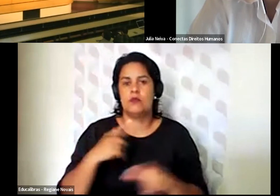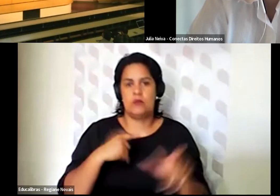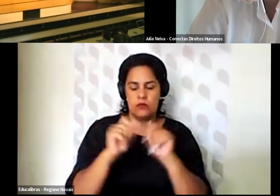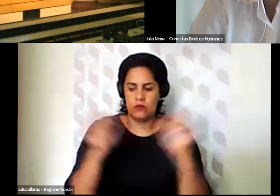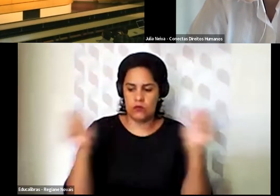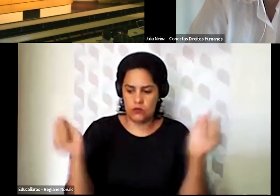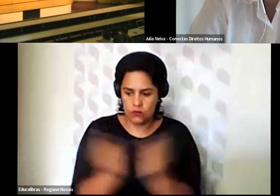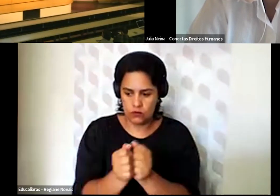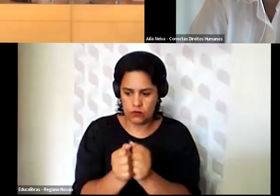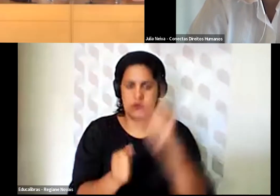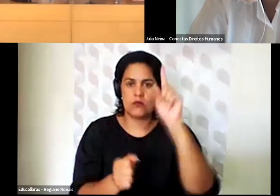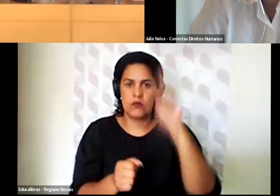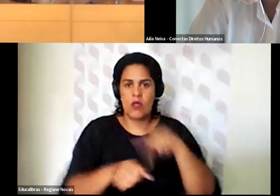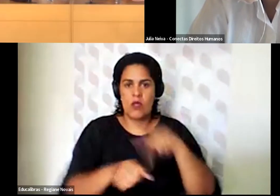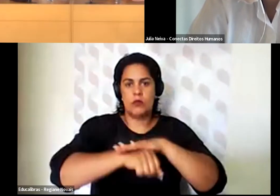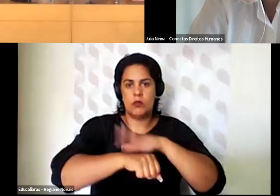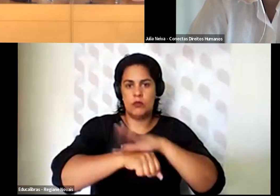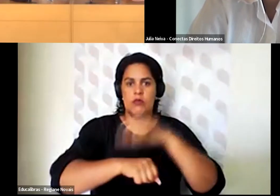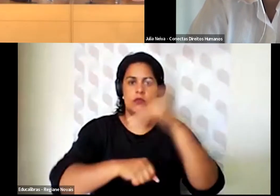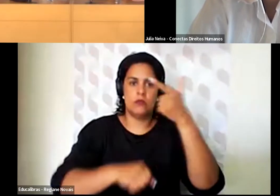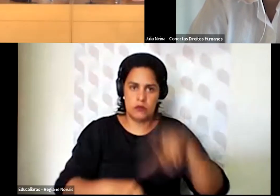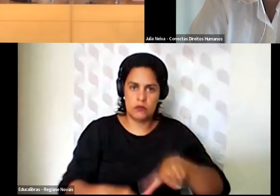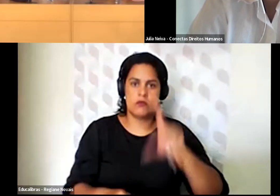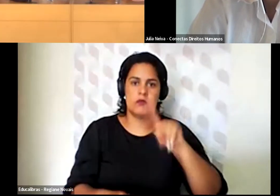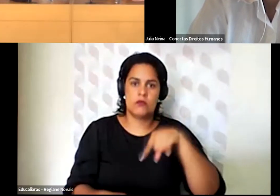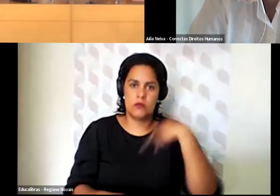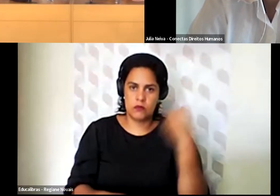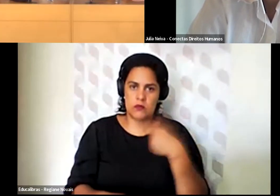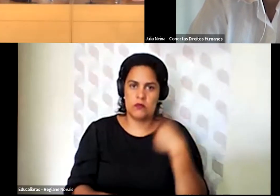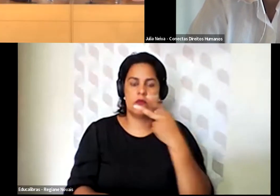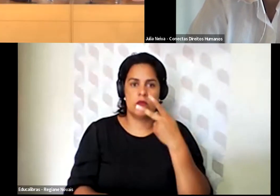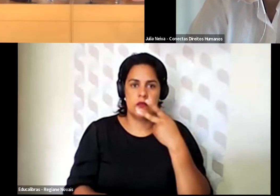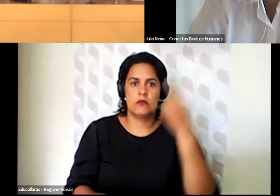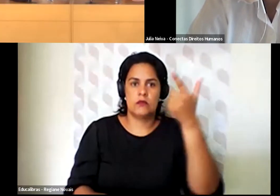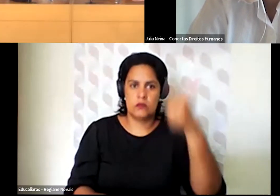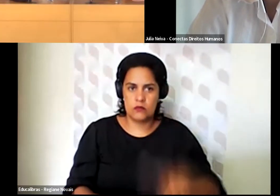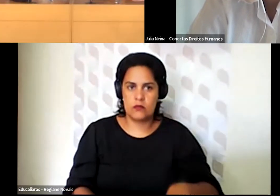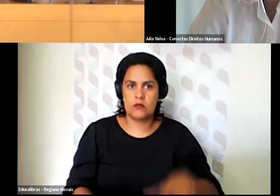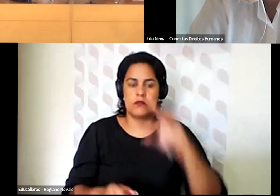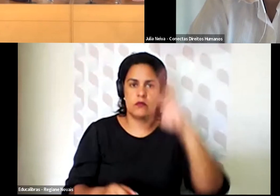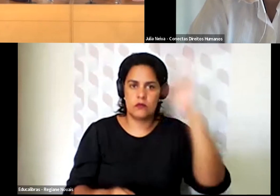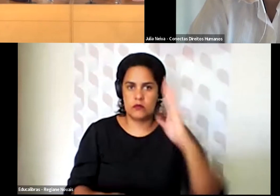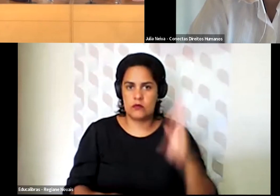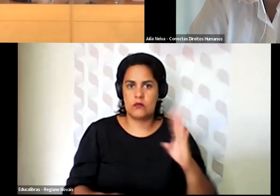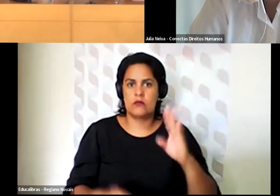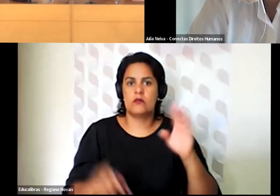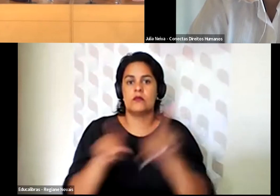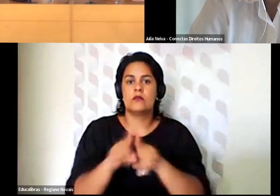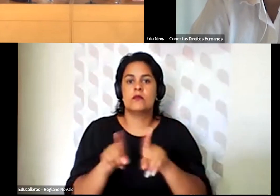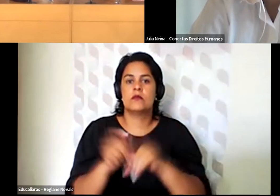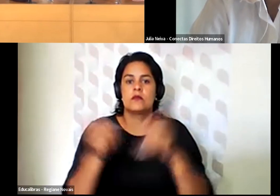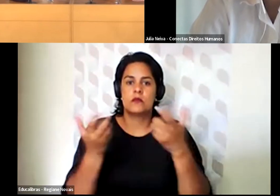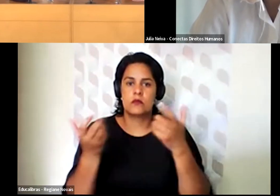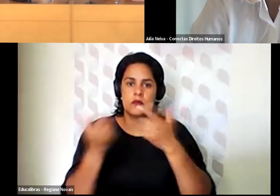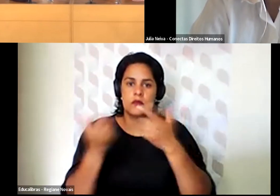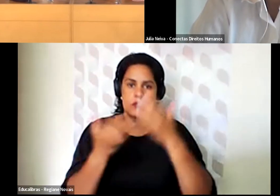many have this interest. Let me thank well, the panelists, Ambassador Andreas, and obviously Júlia, that